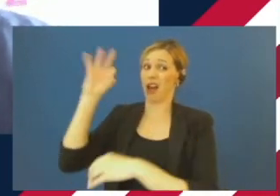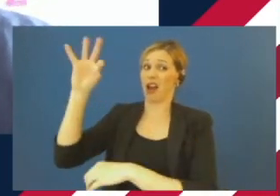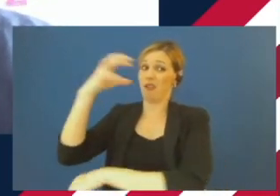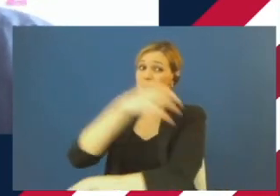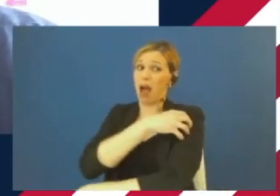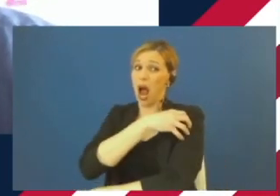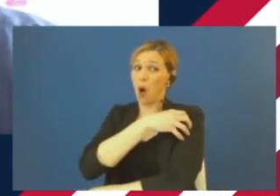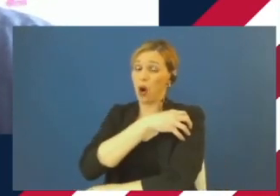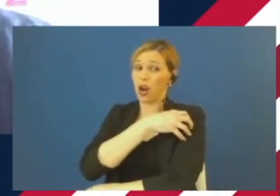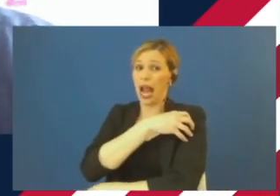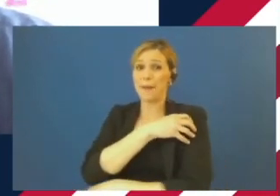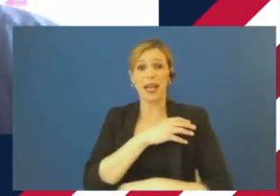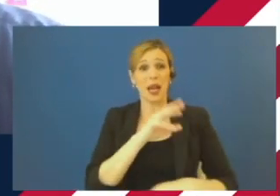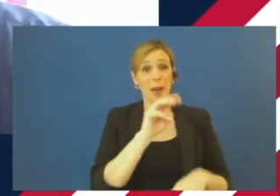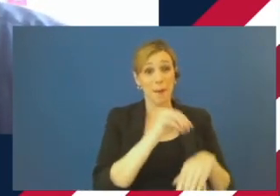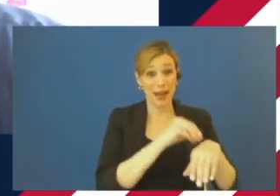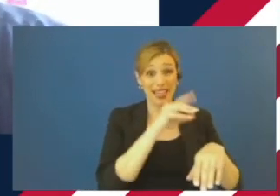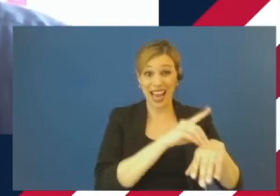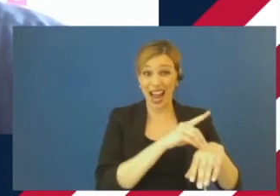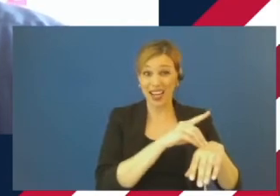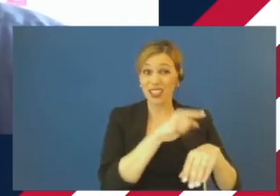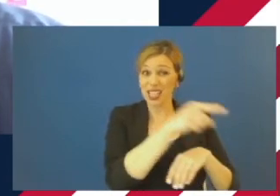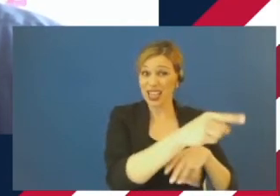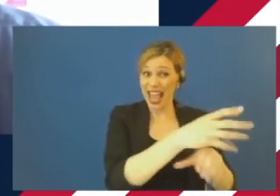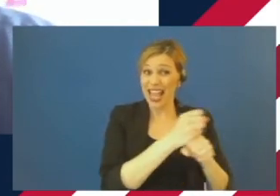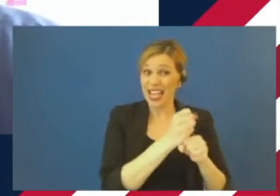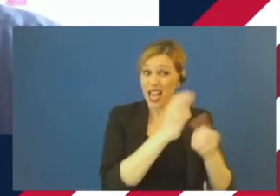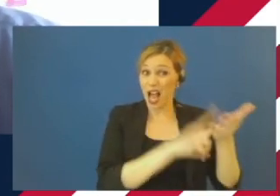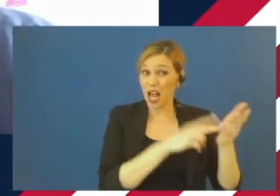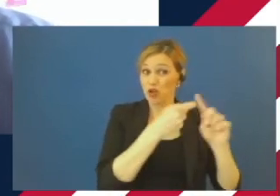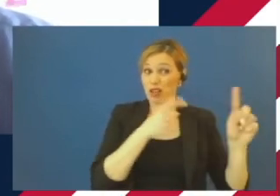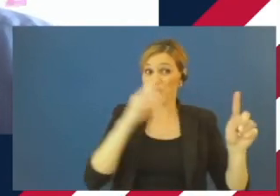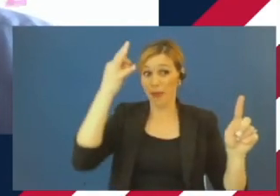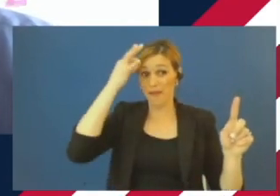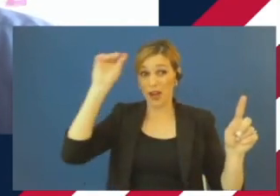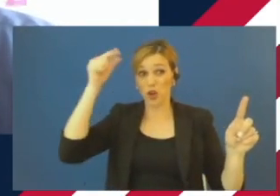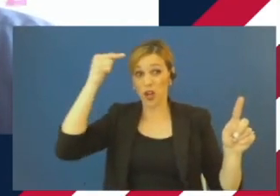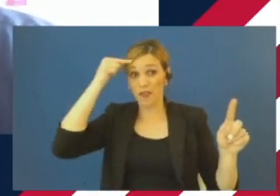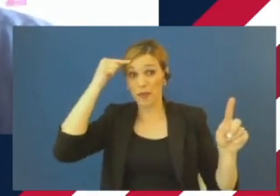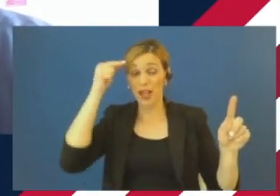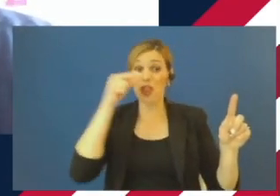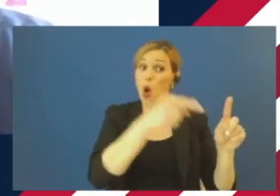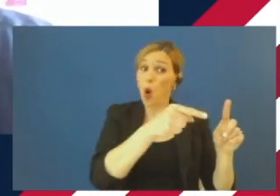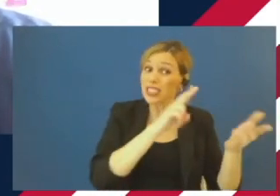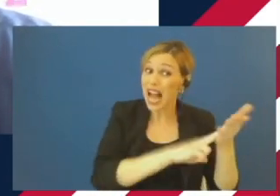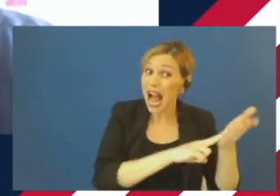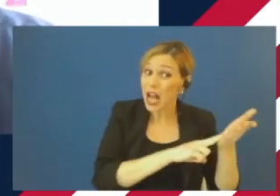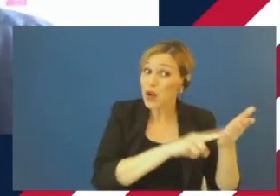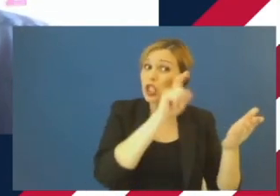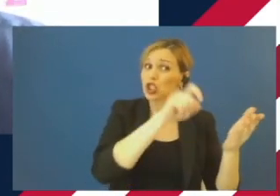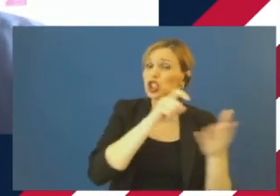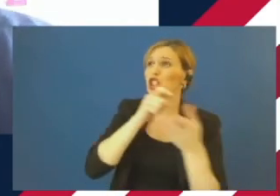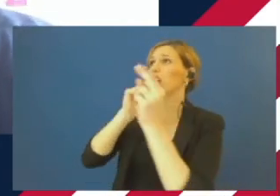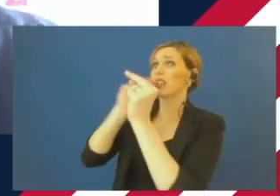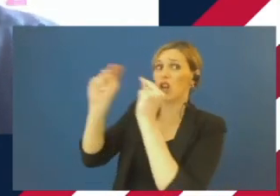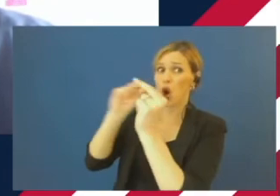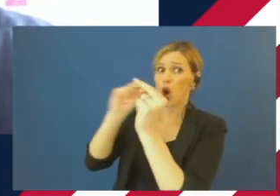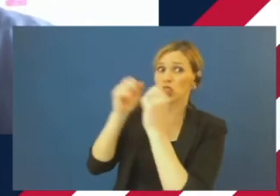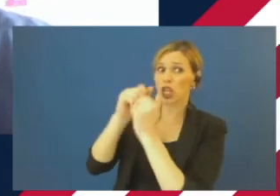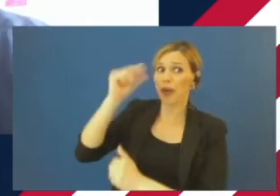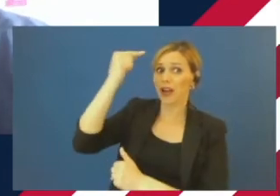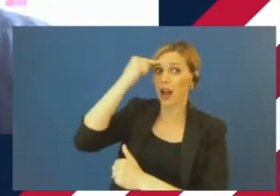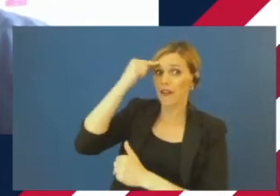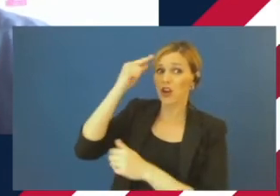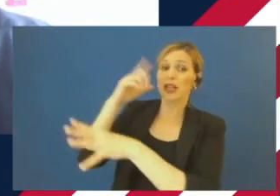federal government. And those contracts should have standards, you know, $15 wage, treatment and, you know,